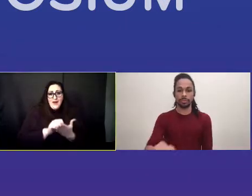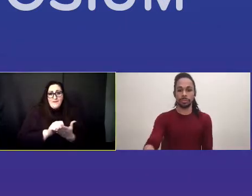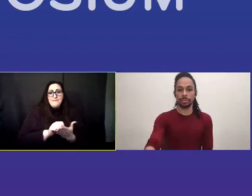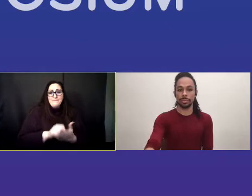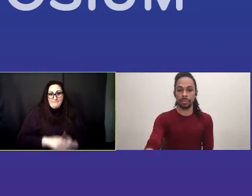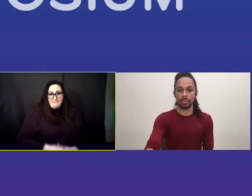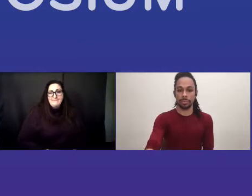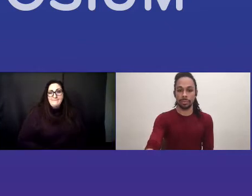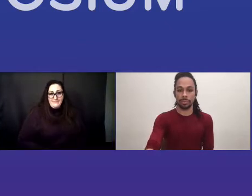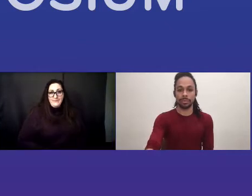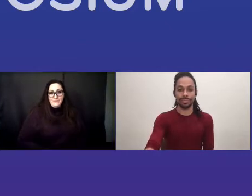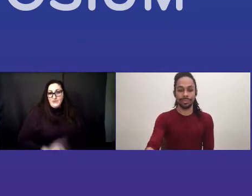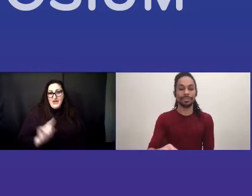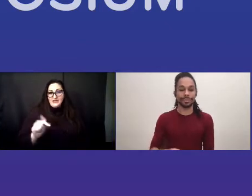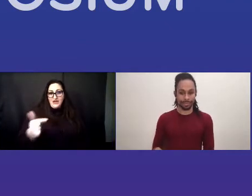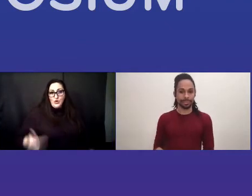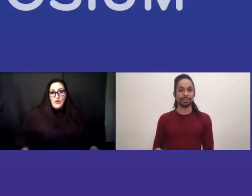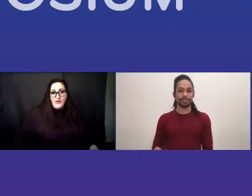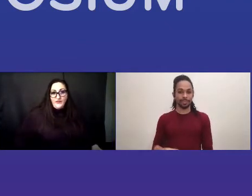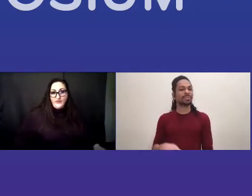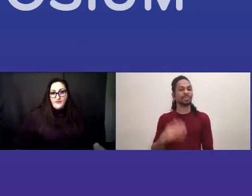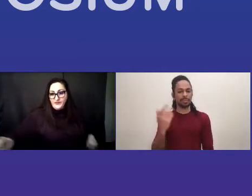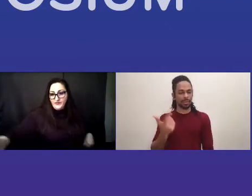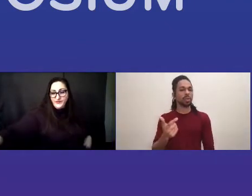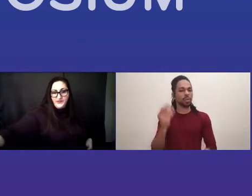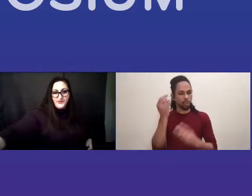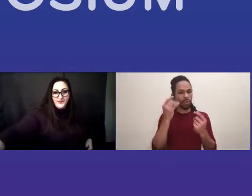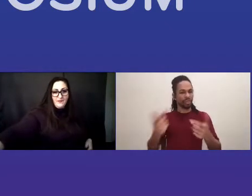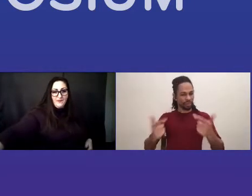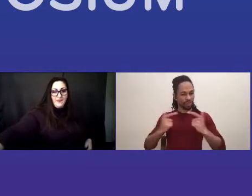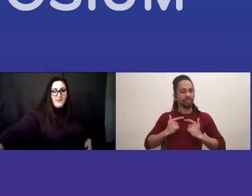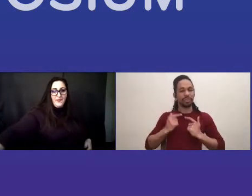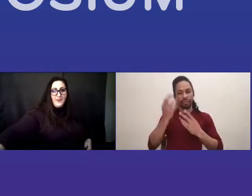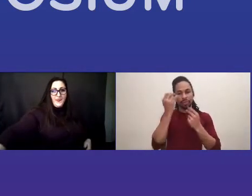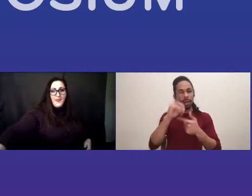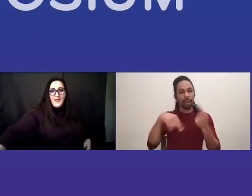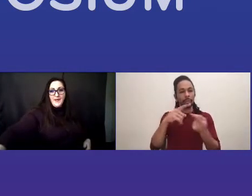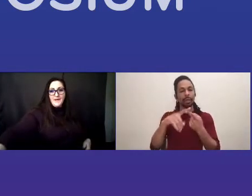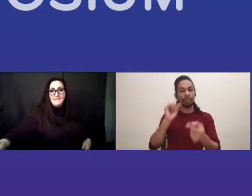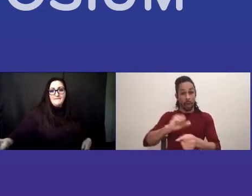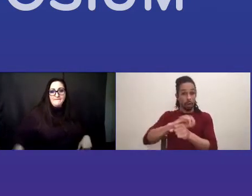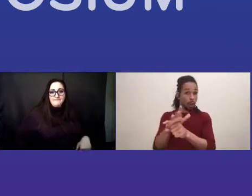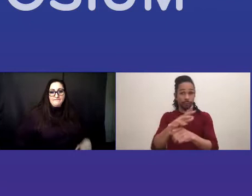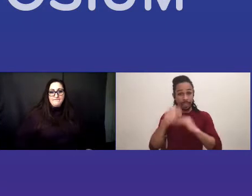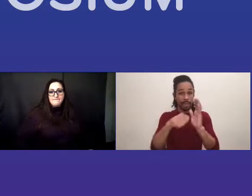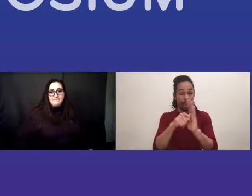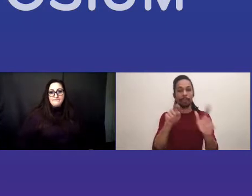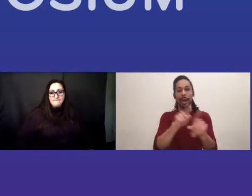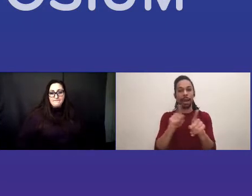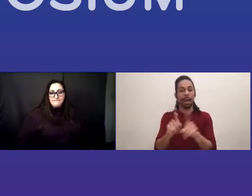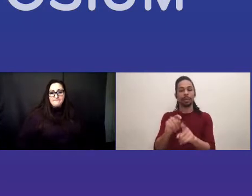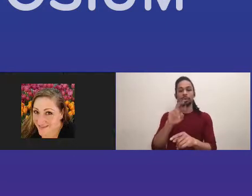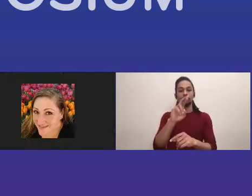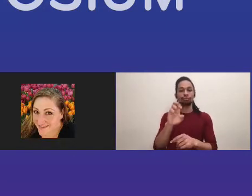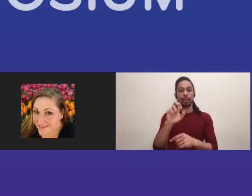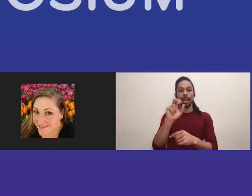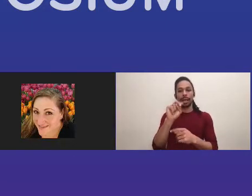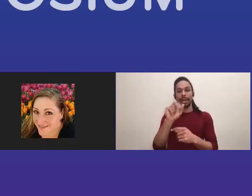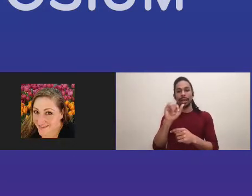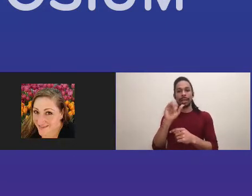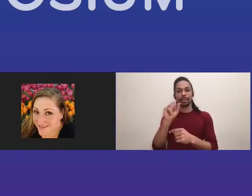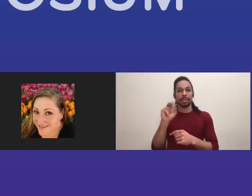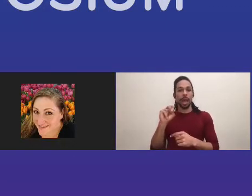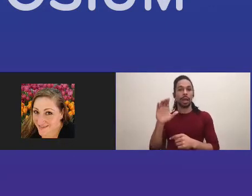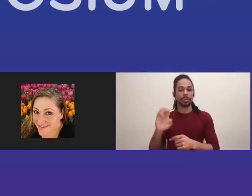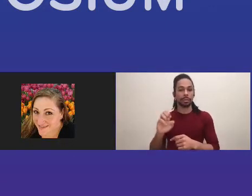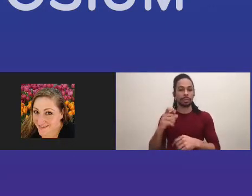as the Renaissance time, when we finally saw artists as part of global